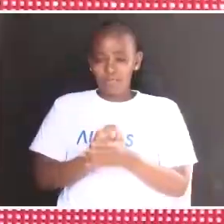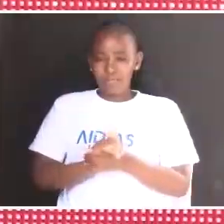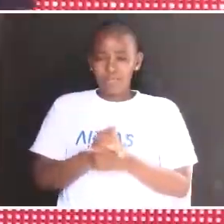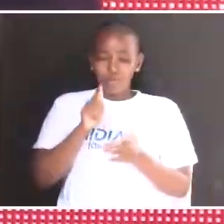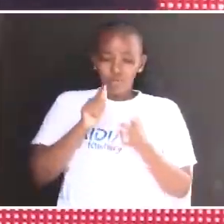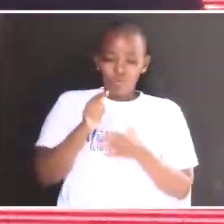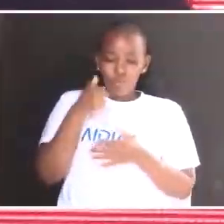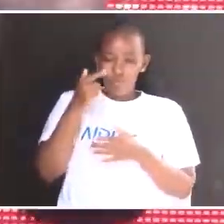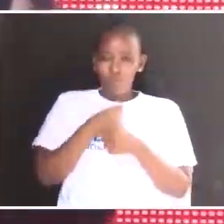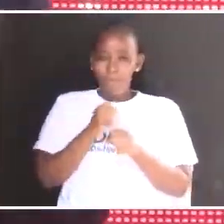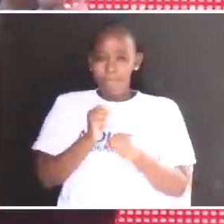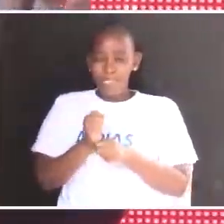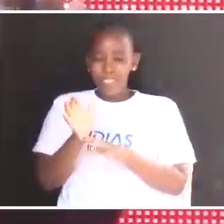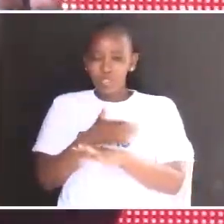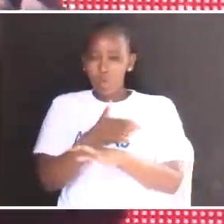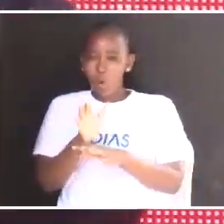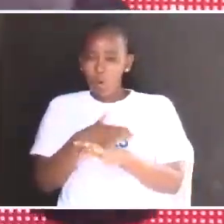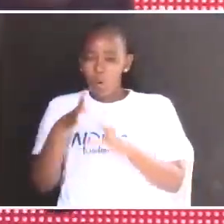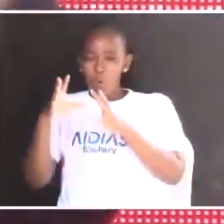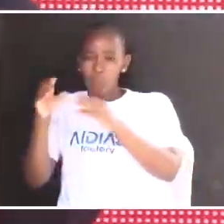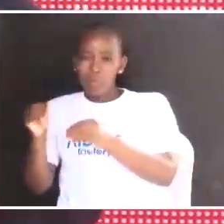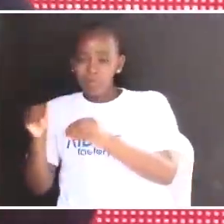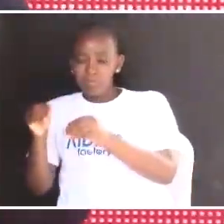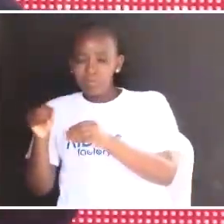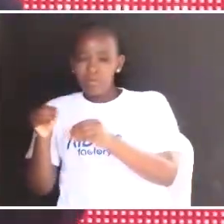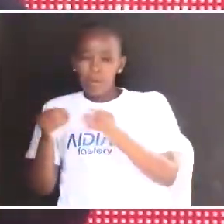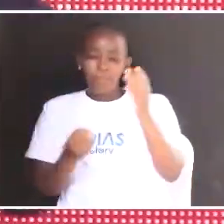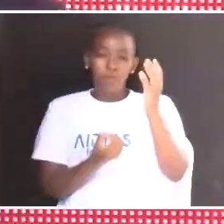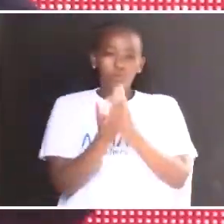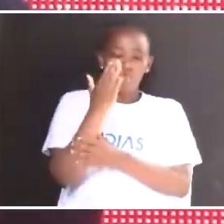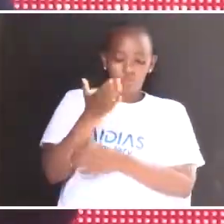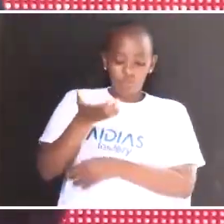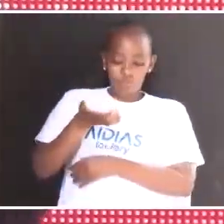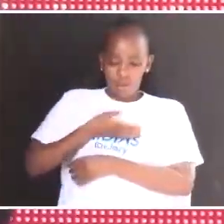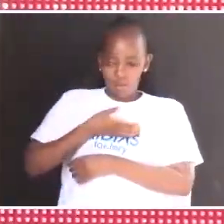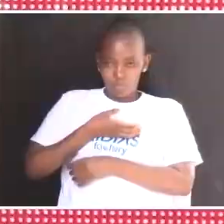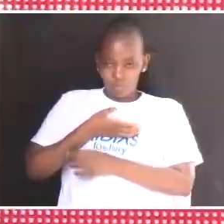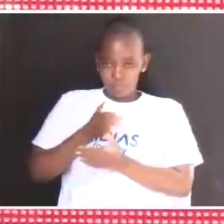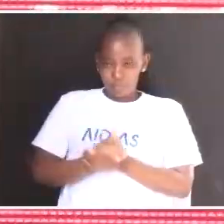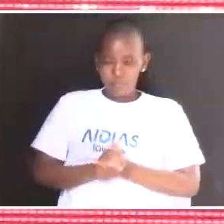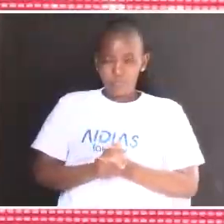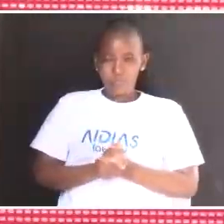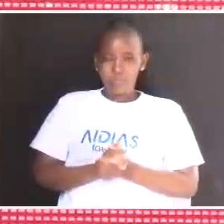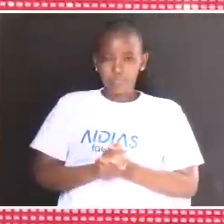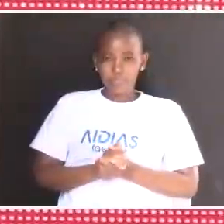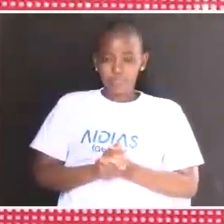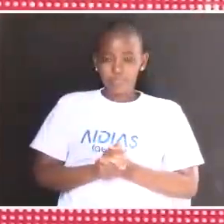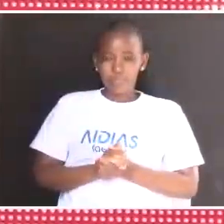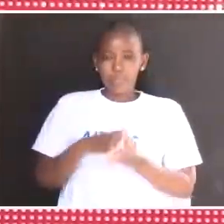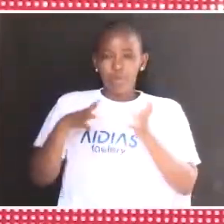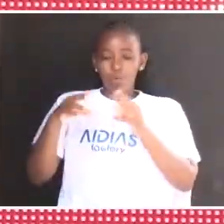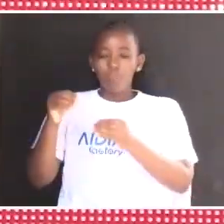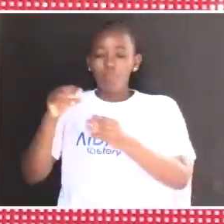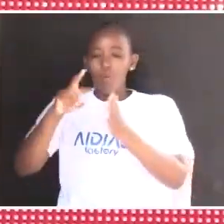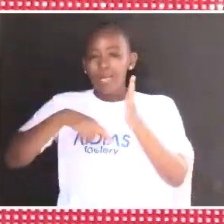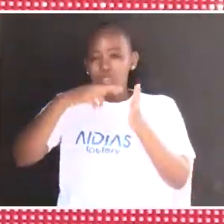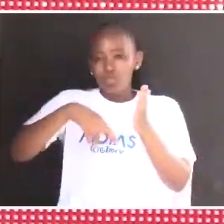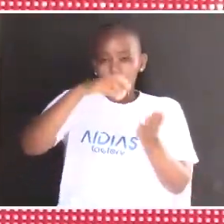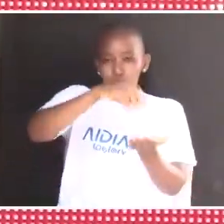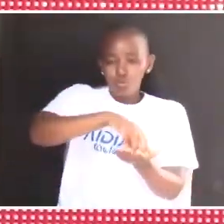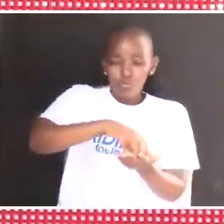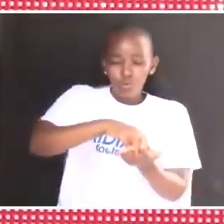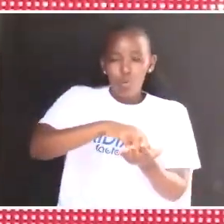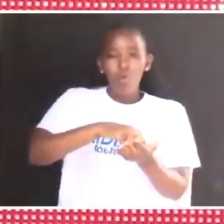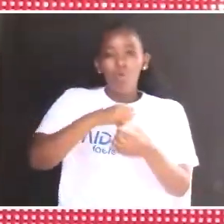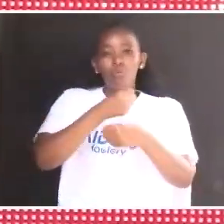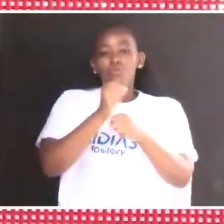mwenye umetengeneza wimbo, umeenda, tuseme you are producing on your own, because I'm going to explain the difference. Unaenda kwa studio, unaproduce wimbo